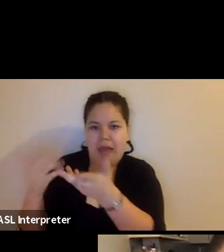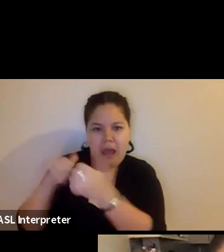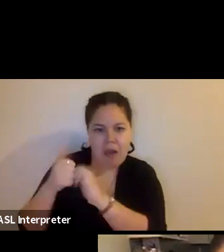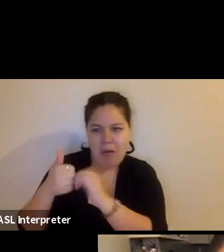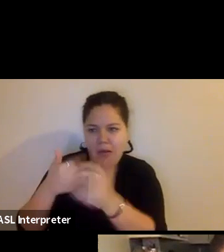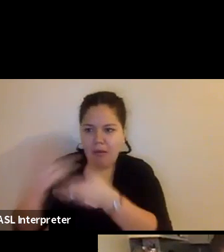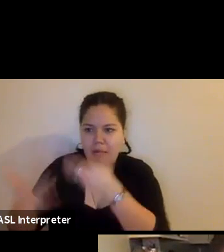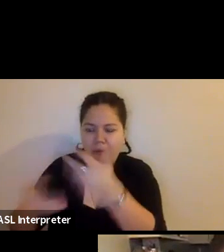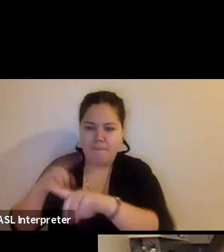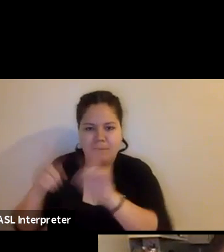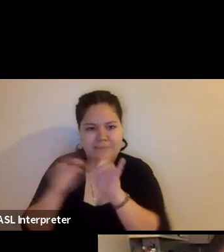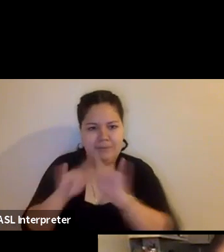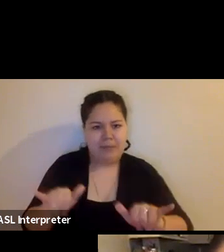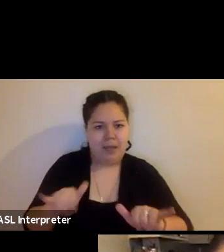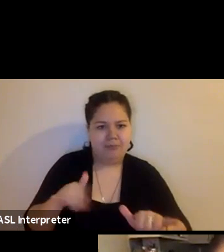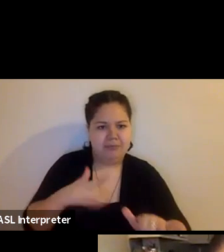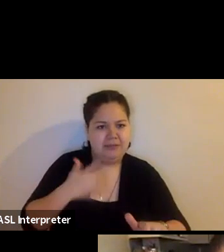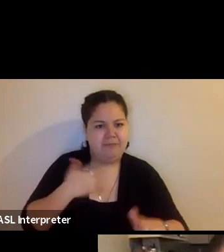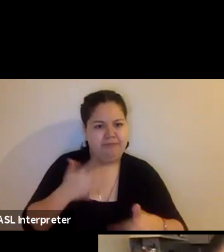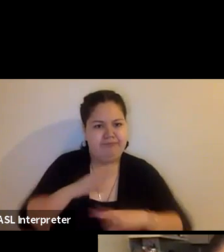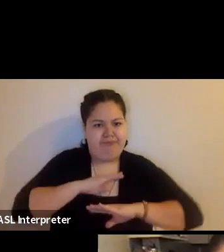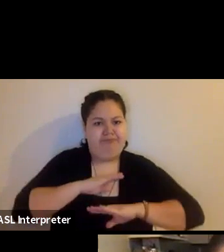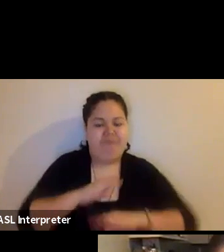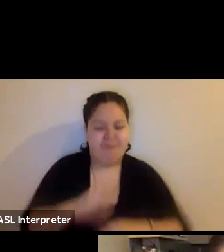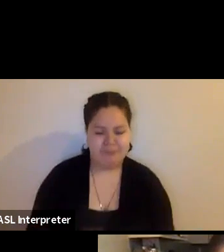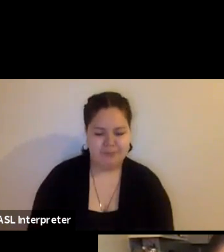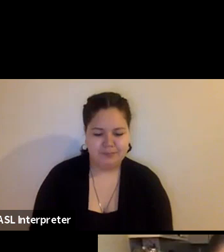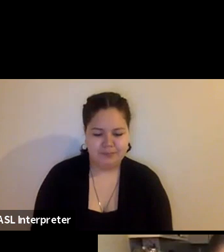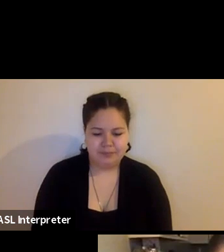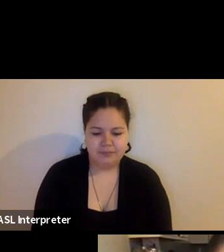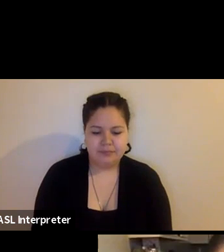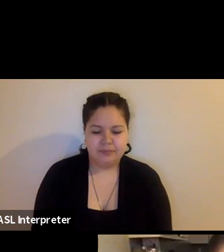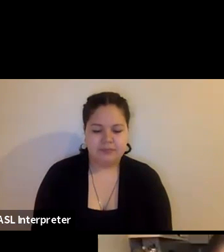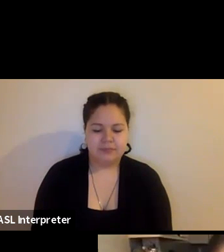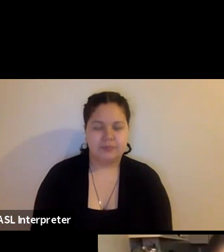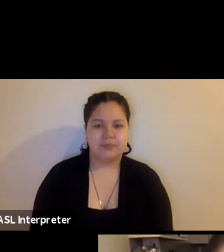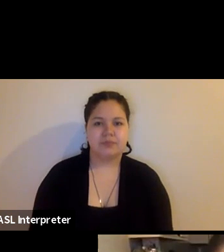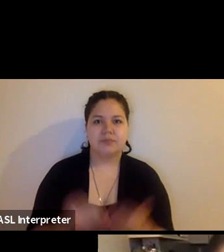Anything else? What's unsettling about work we're presently with right now?